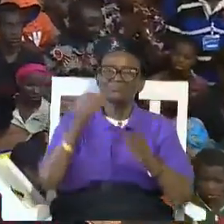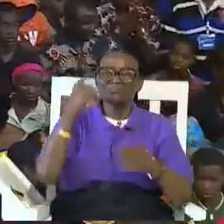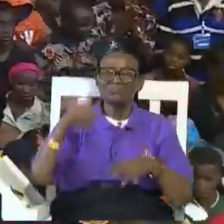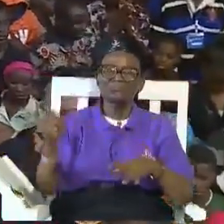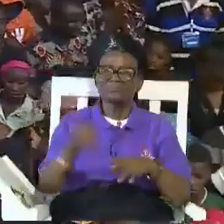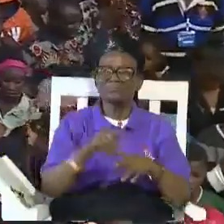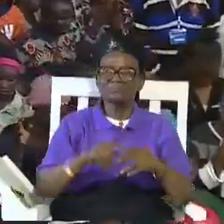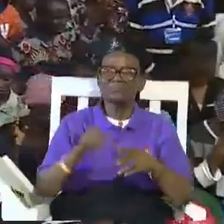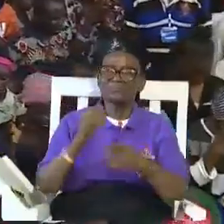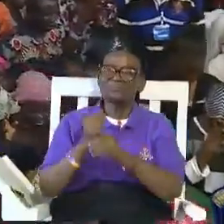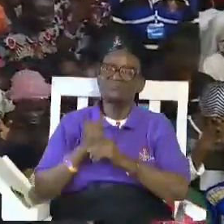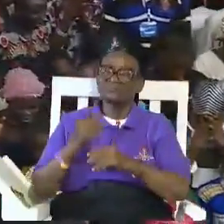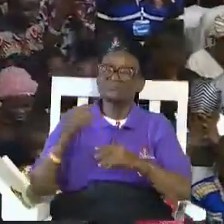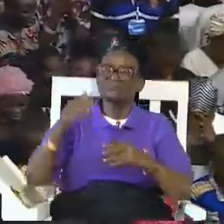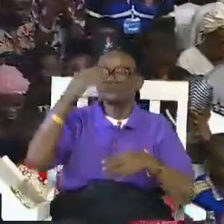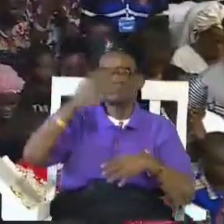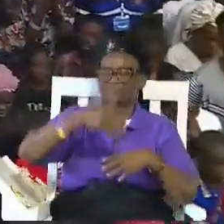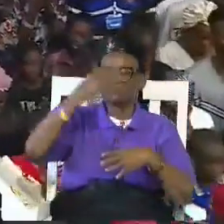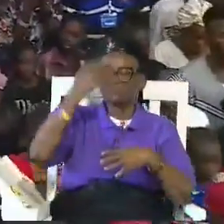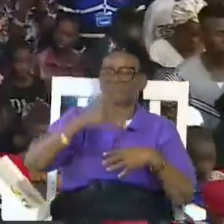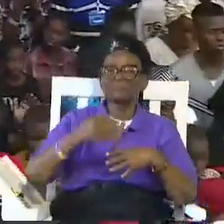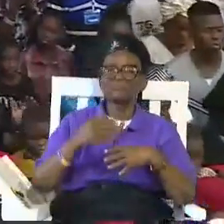to get to the front.